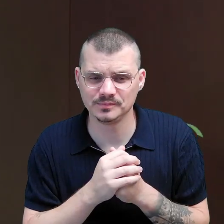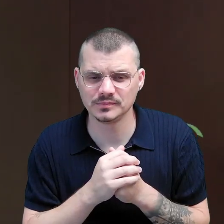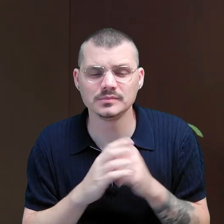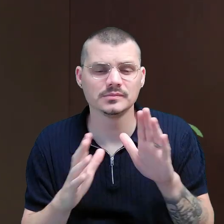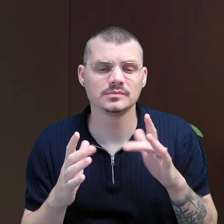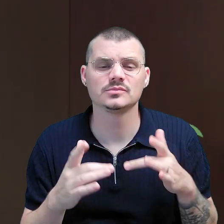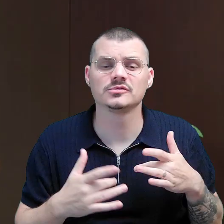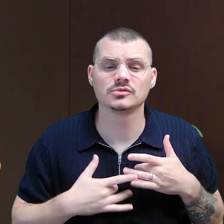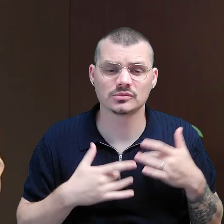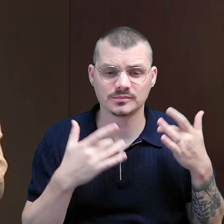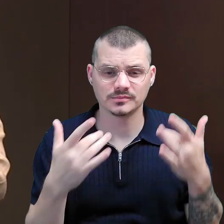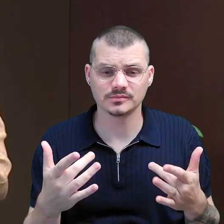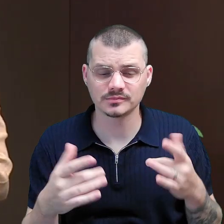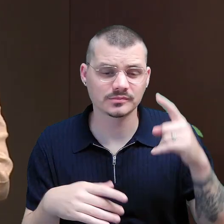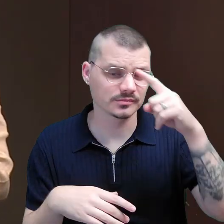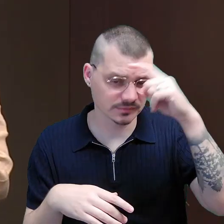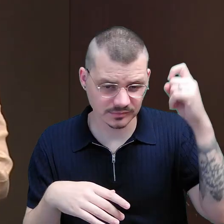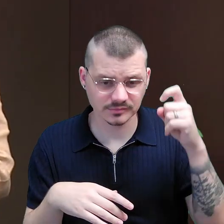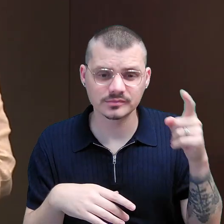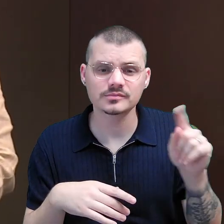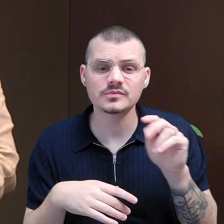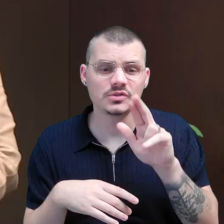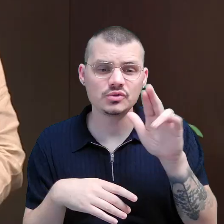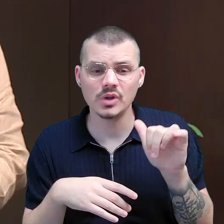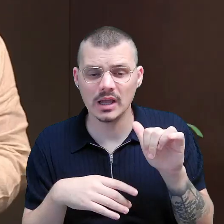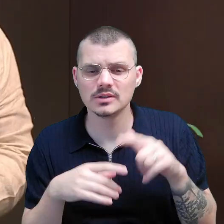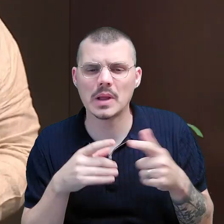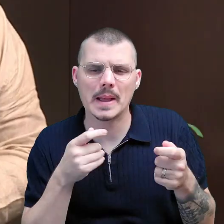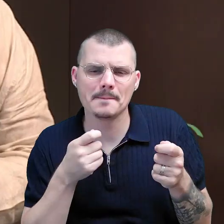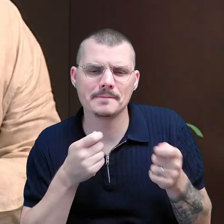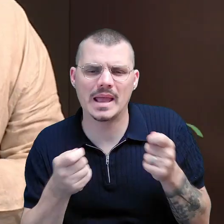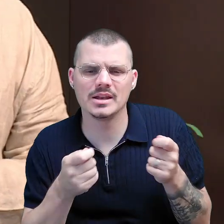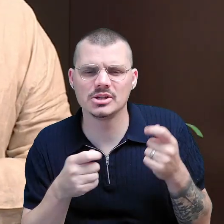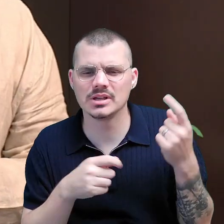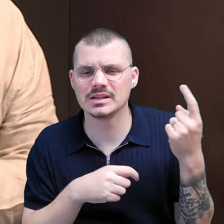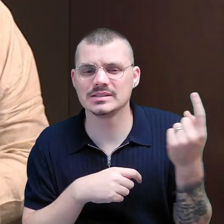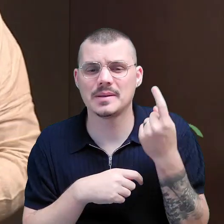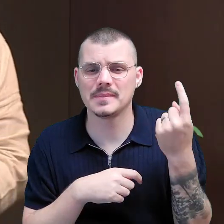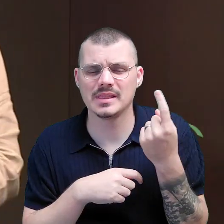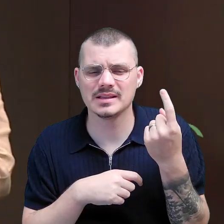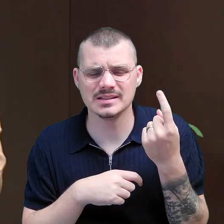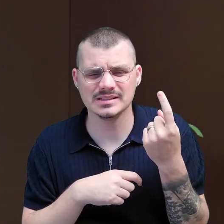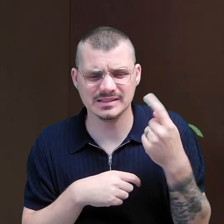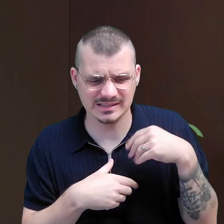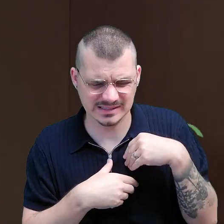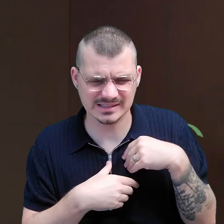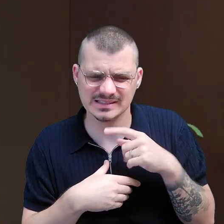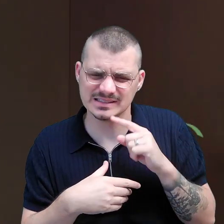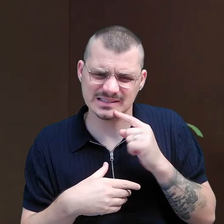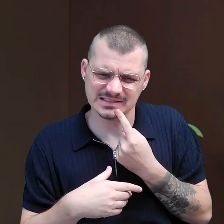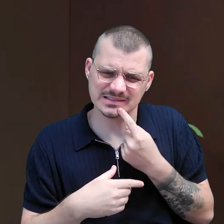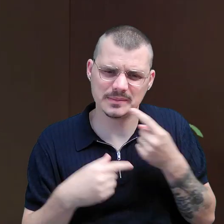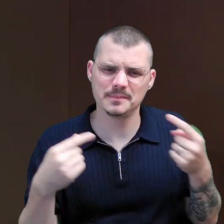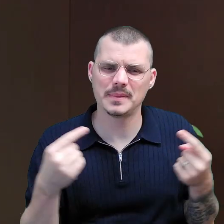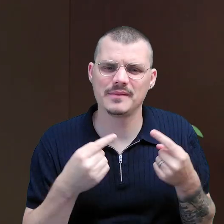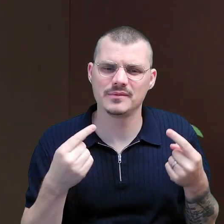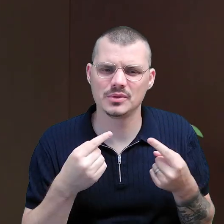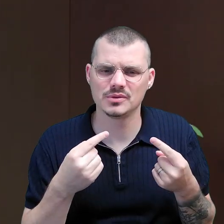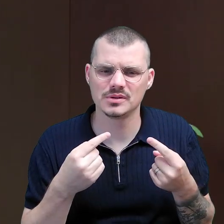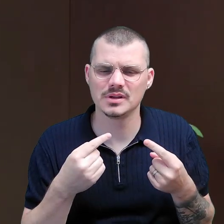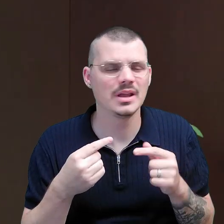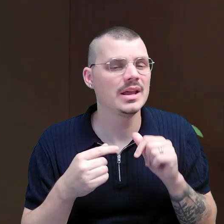And usually that's because they're trying to manage something extremely